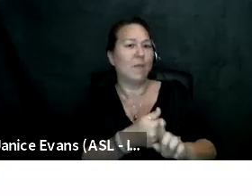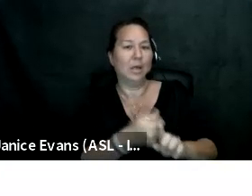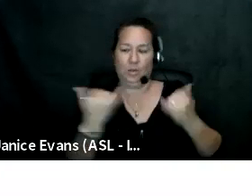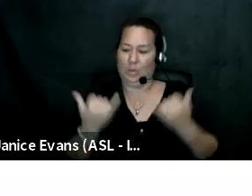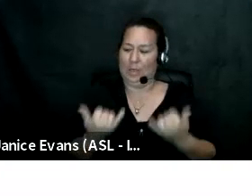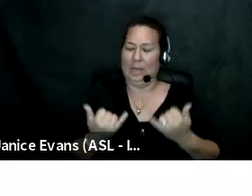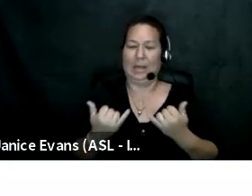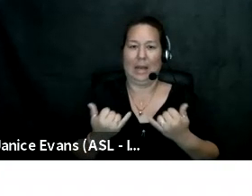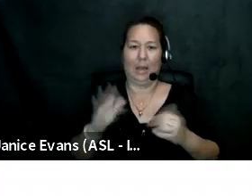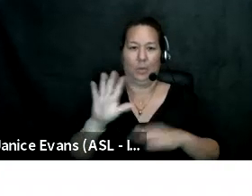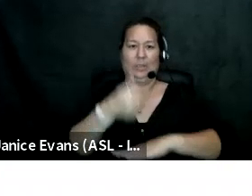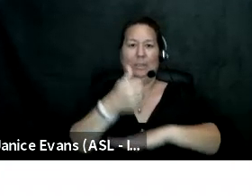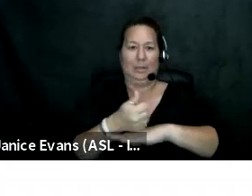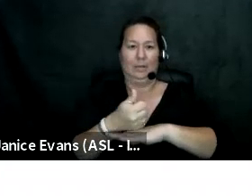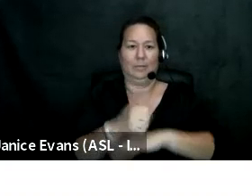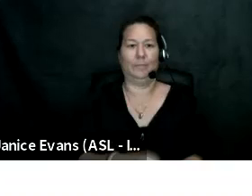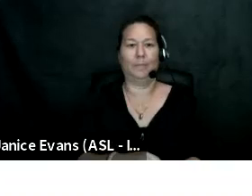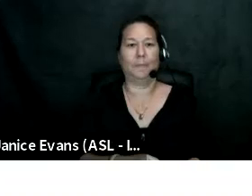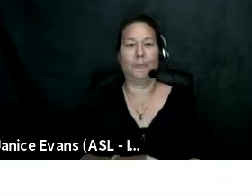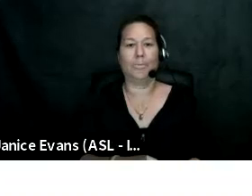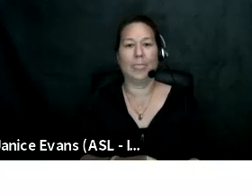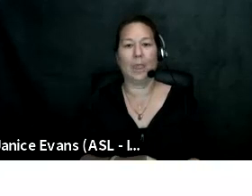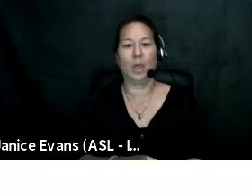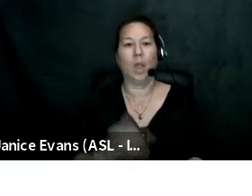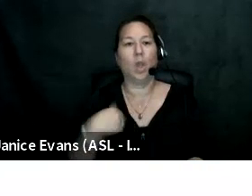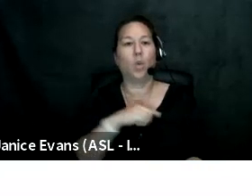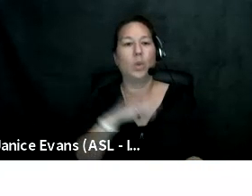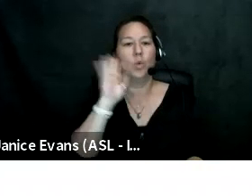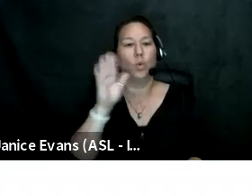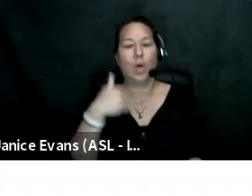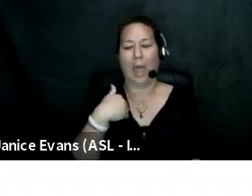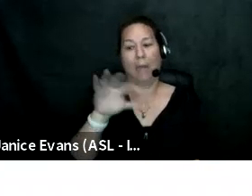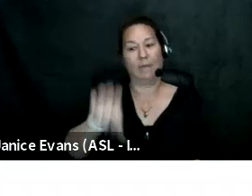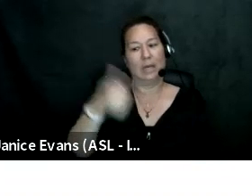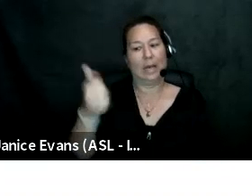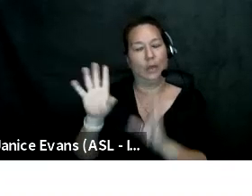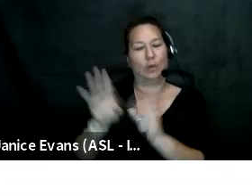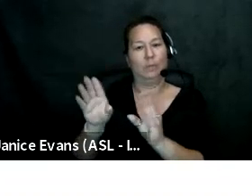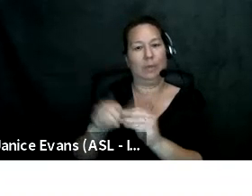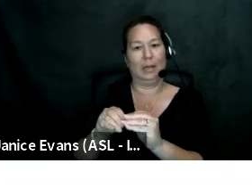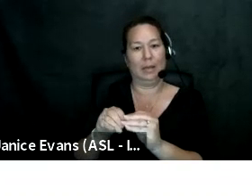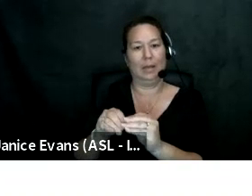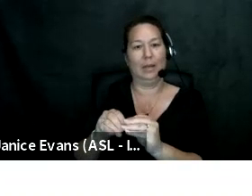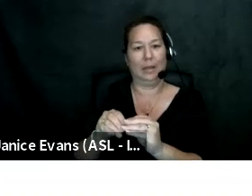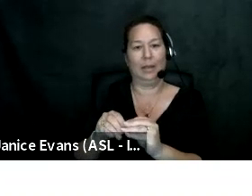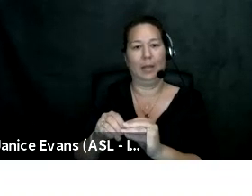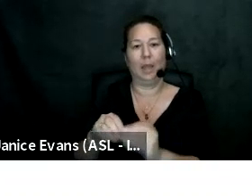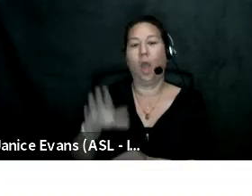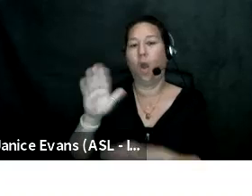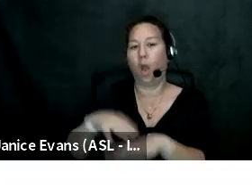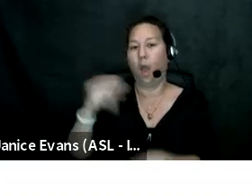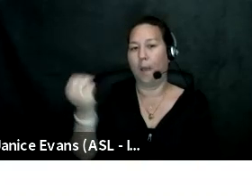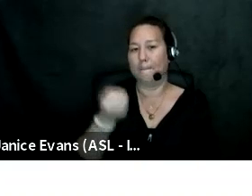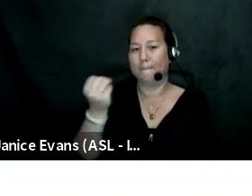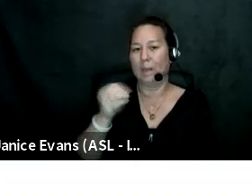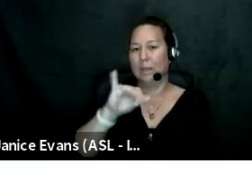town hall that we are hosting now, we are hosting another meeting similar on Monday, June